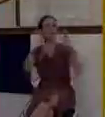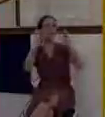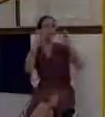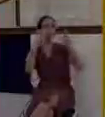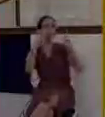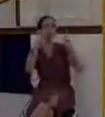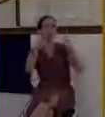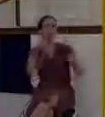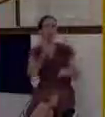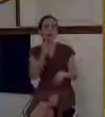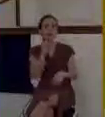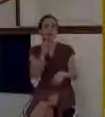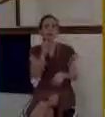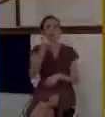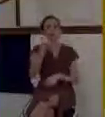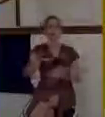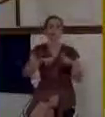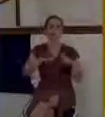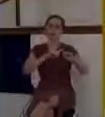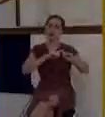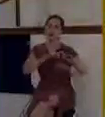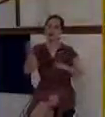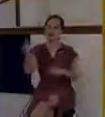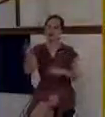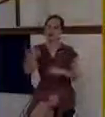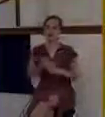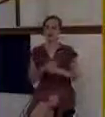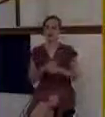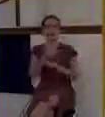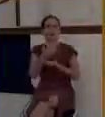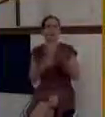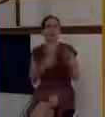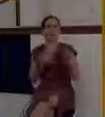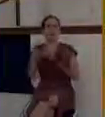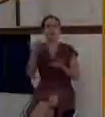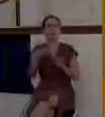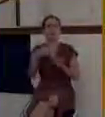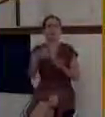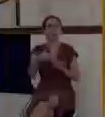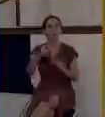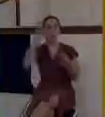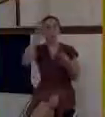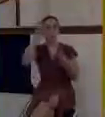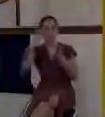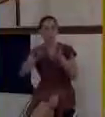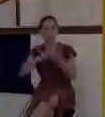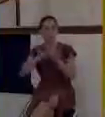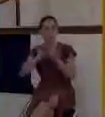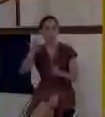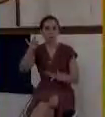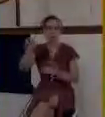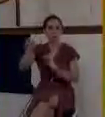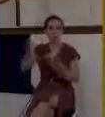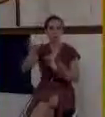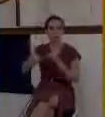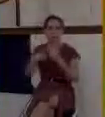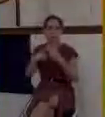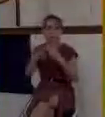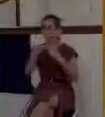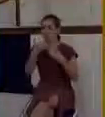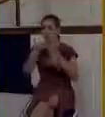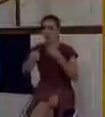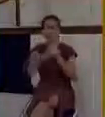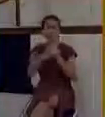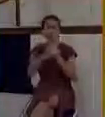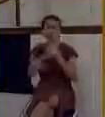saved. You can be wrong on spiritual gifts and still be saved. You can be wrong on the timing of the second coming of Christ and